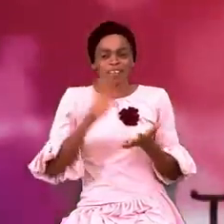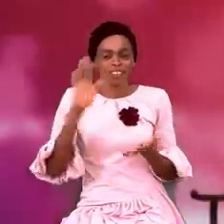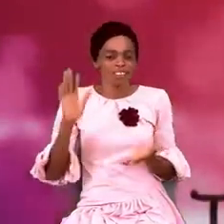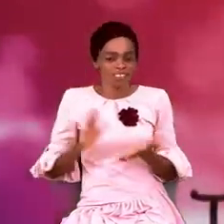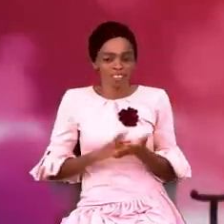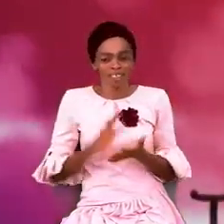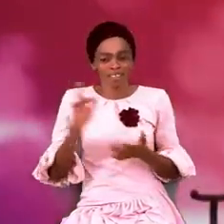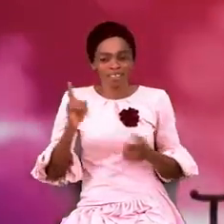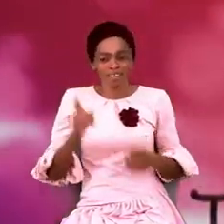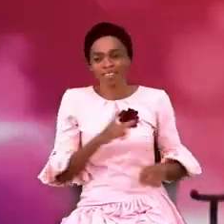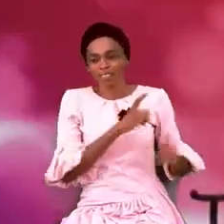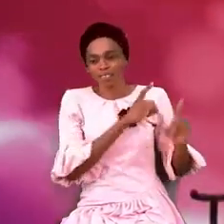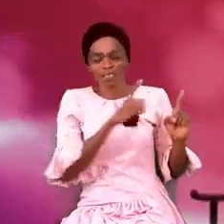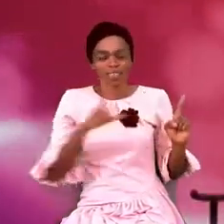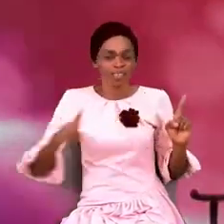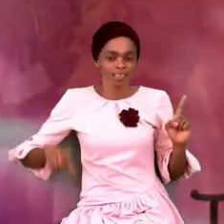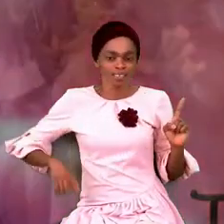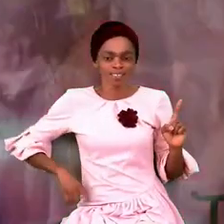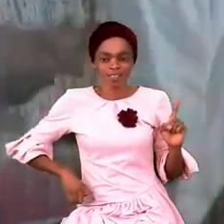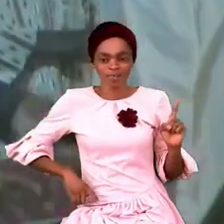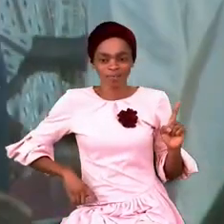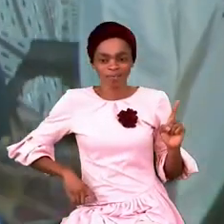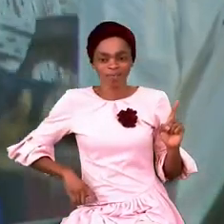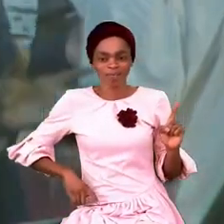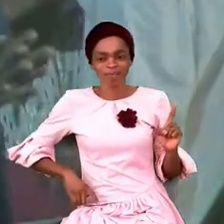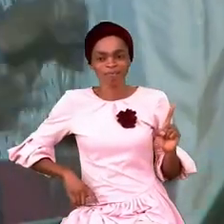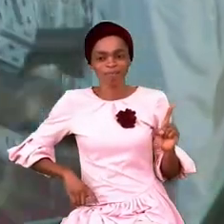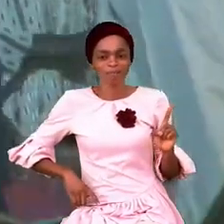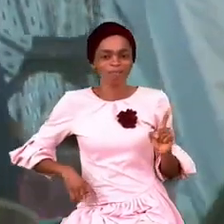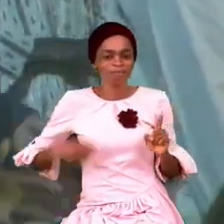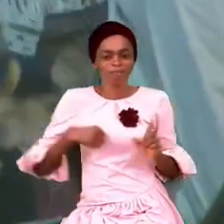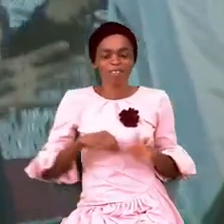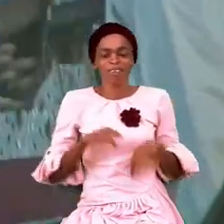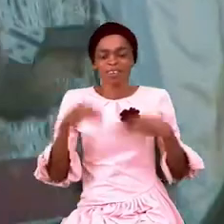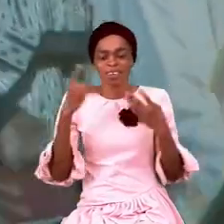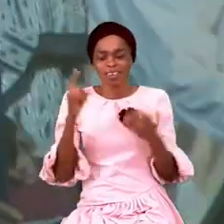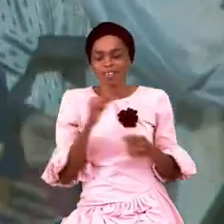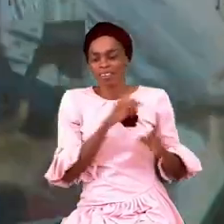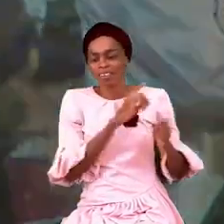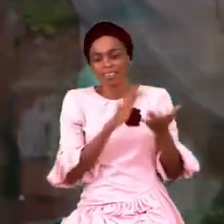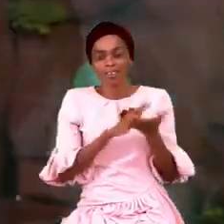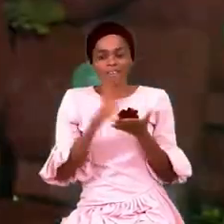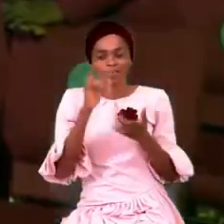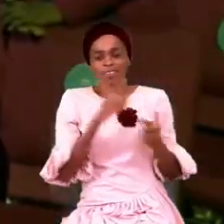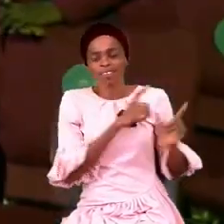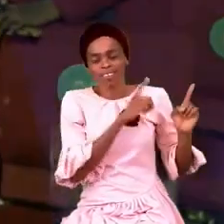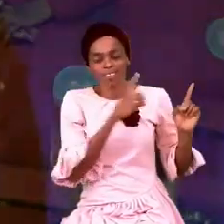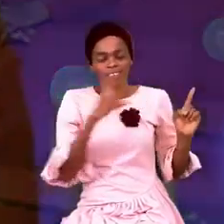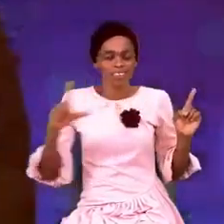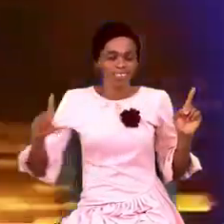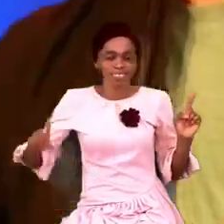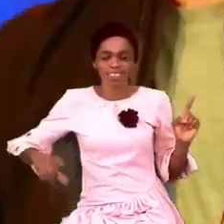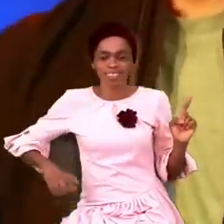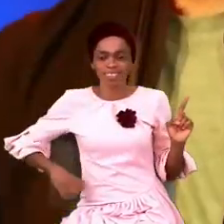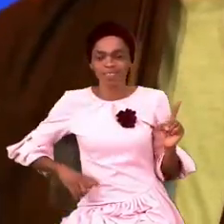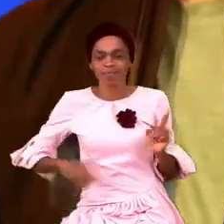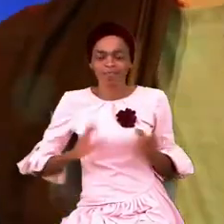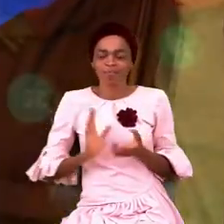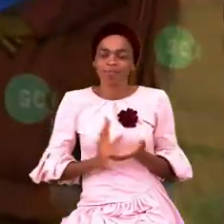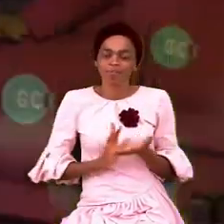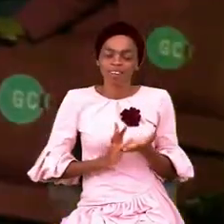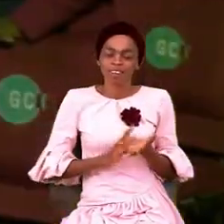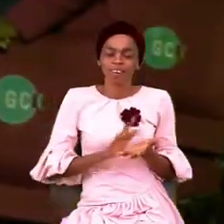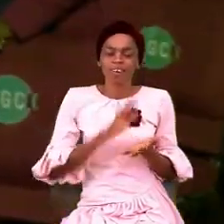glory, Lord. Yes, we do now. Glory, glory, Lord. You are the mighty